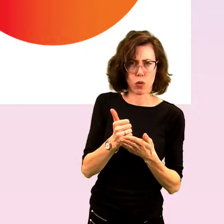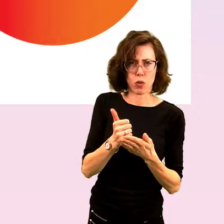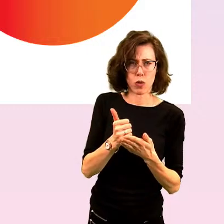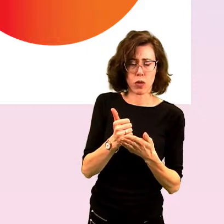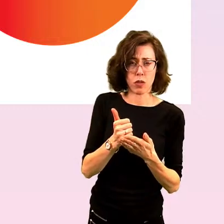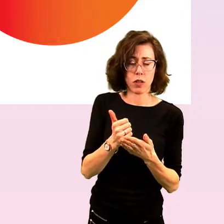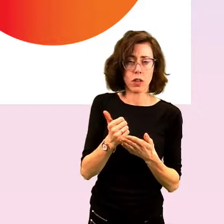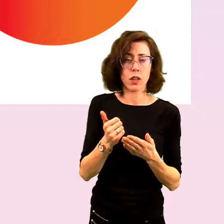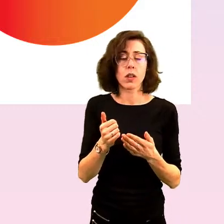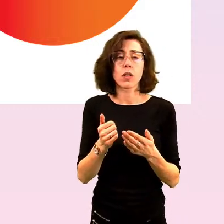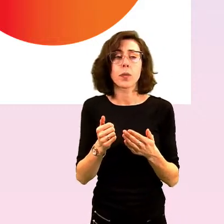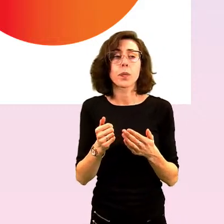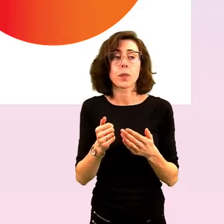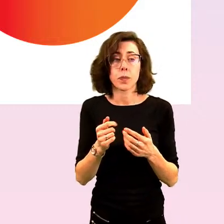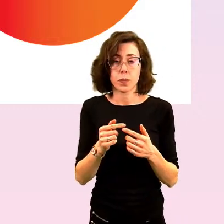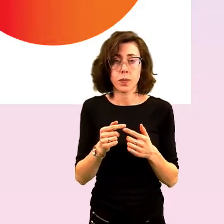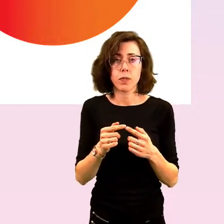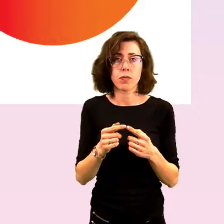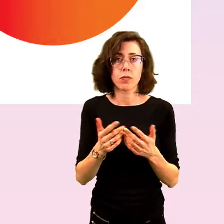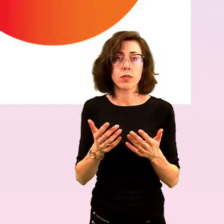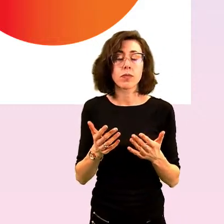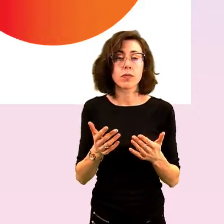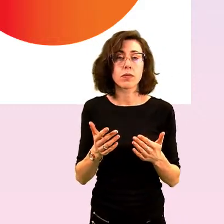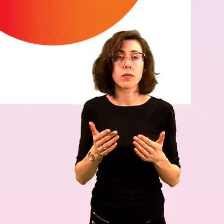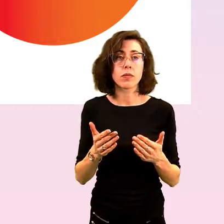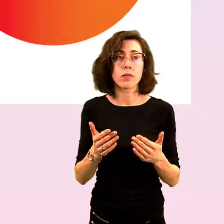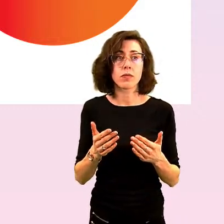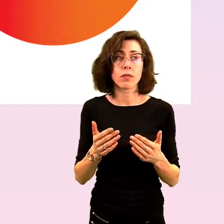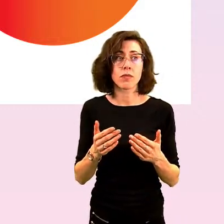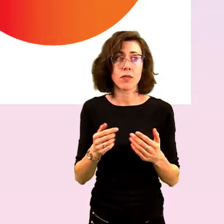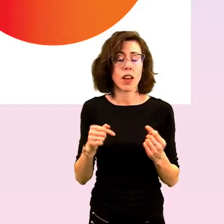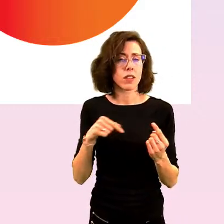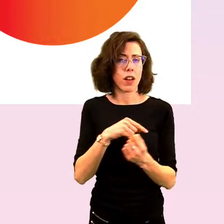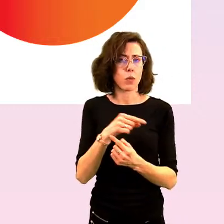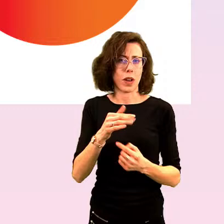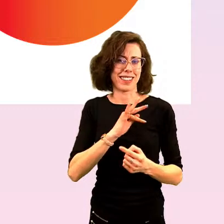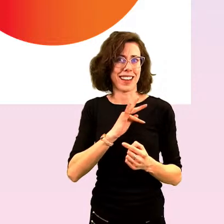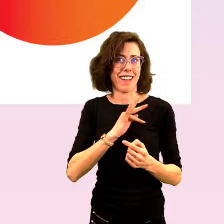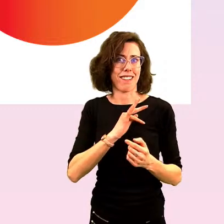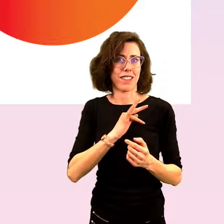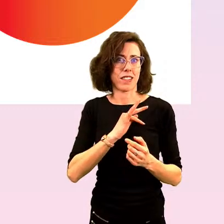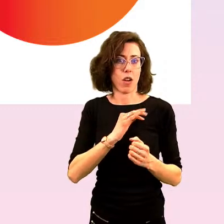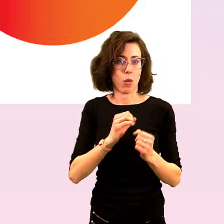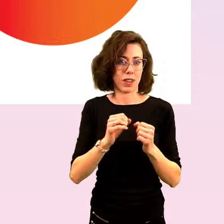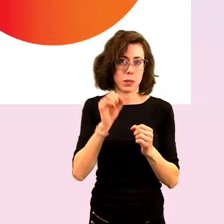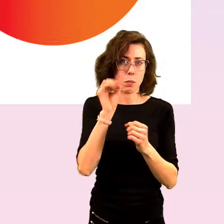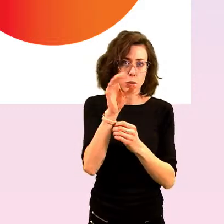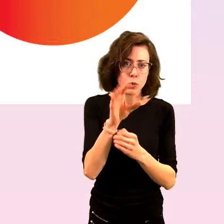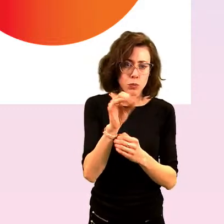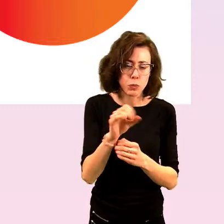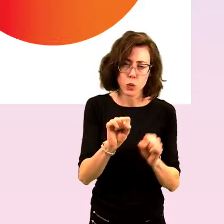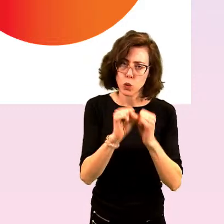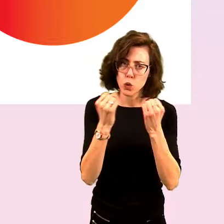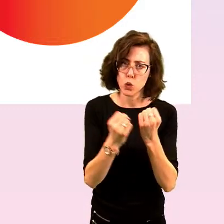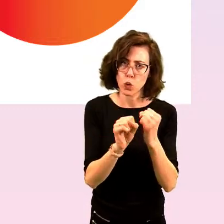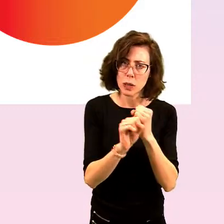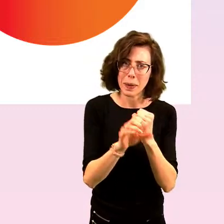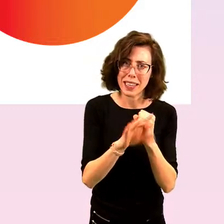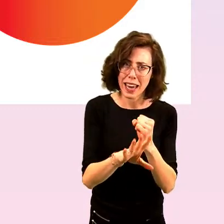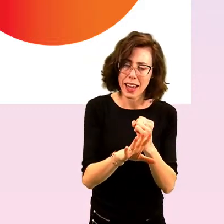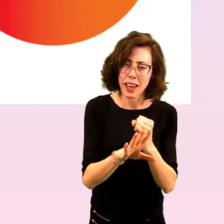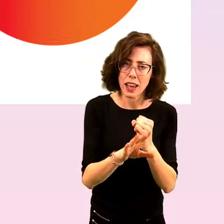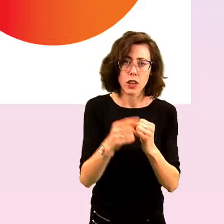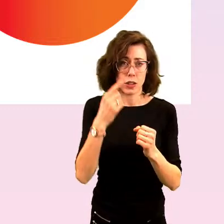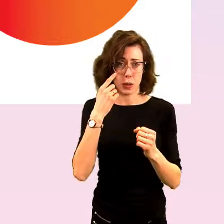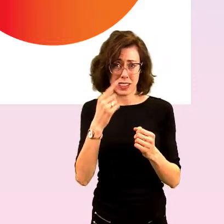the system. We're very active on social media, kind of as a sector, and you'll see that we